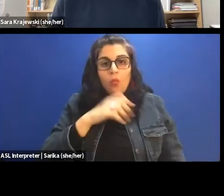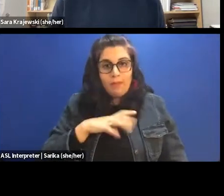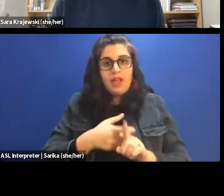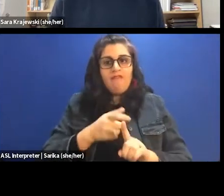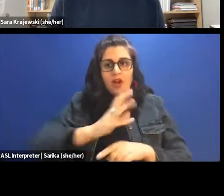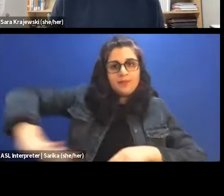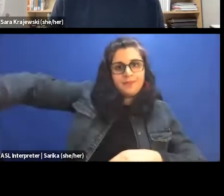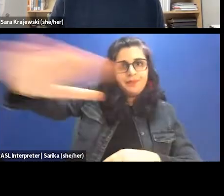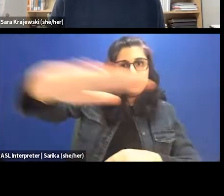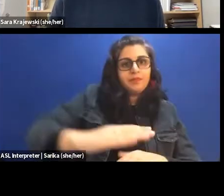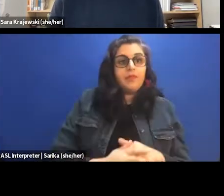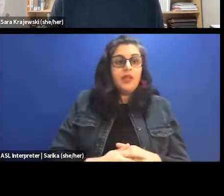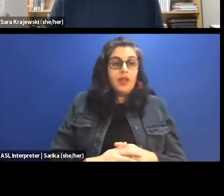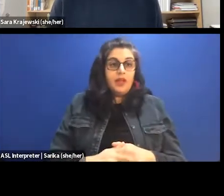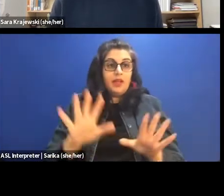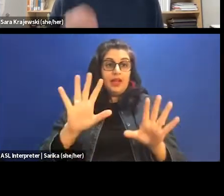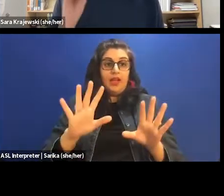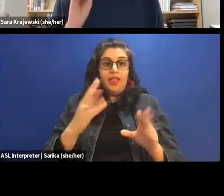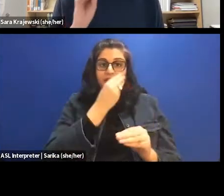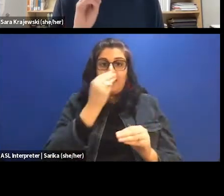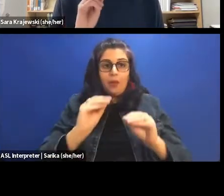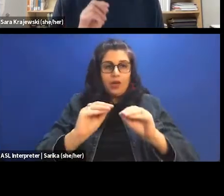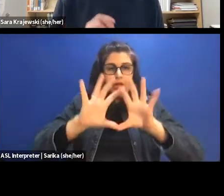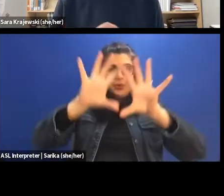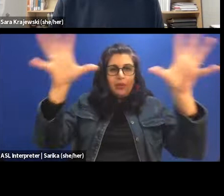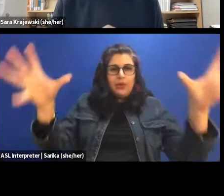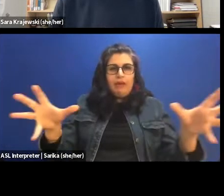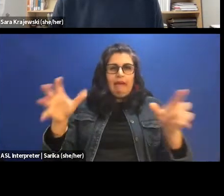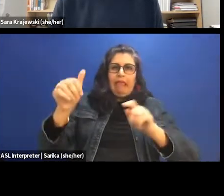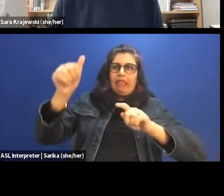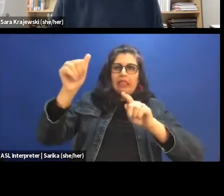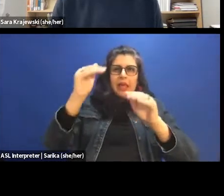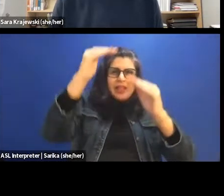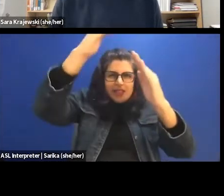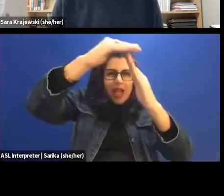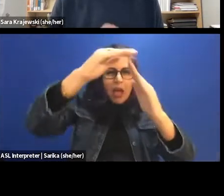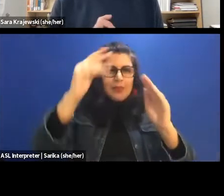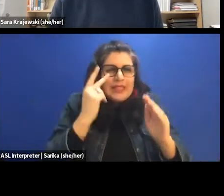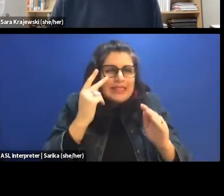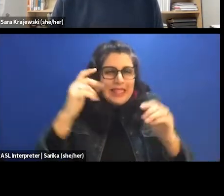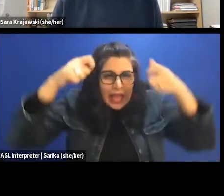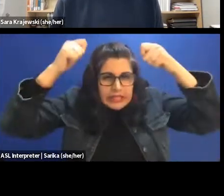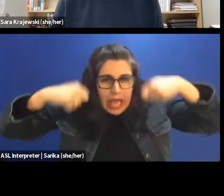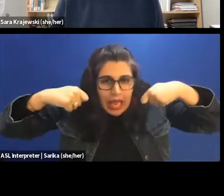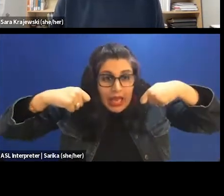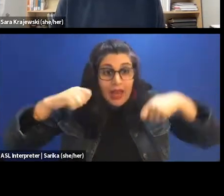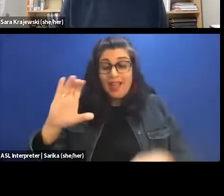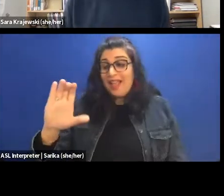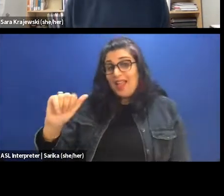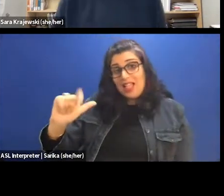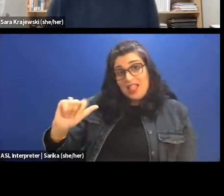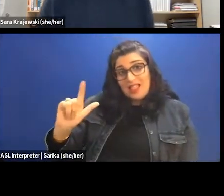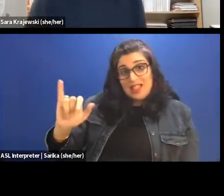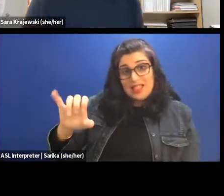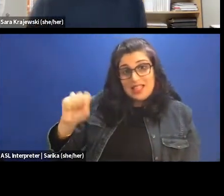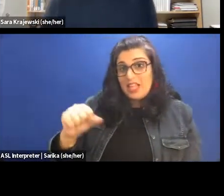also obscure a man, and we can just barely see his hat at the top of the image. Now, calla lilies were not native